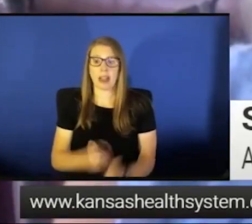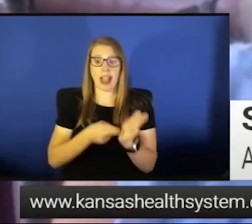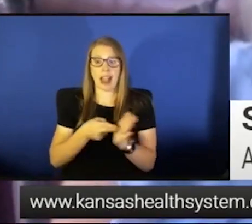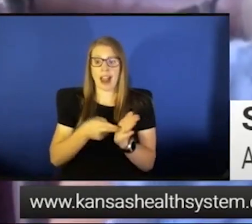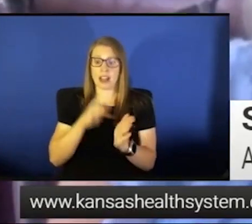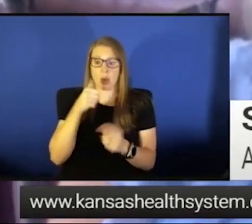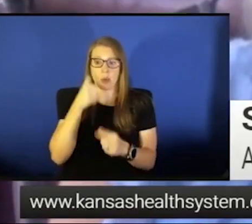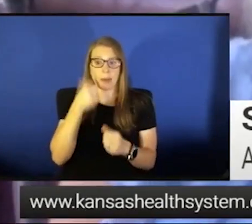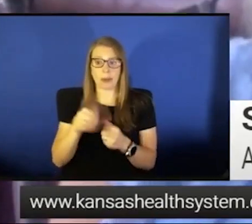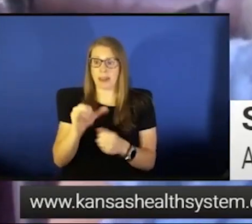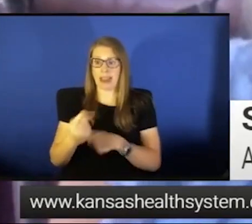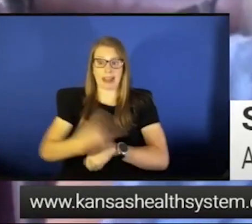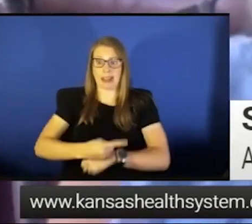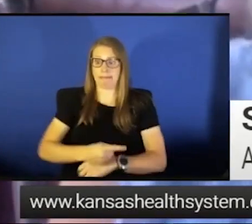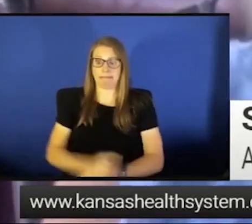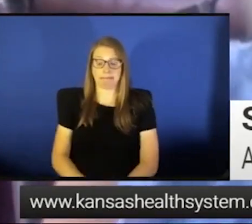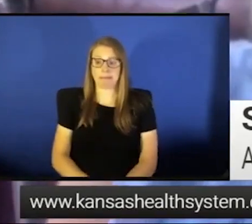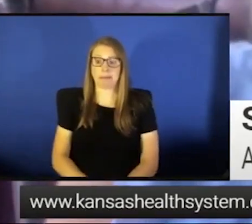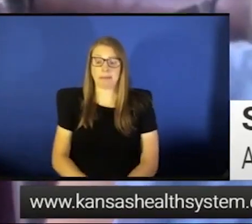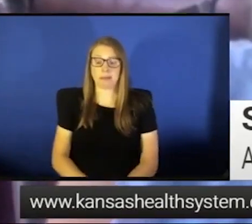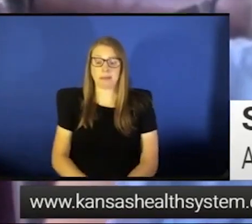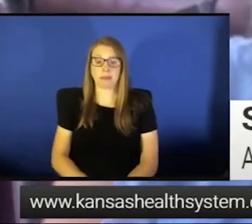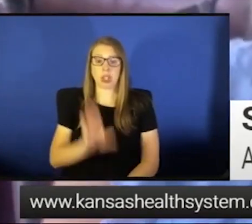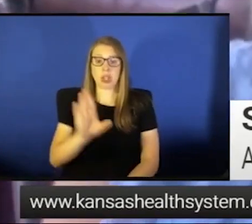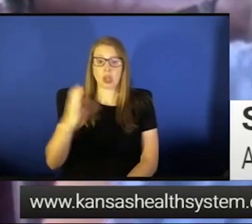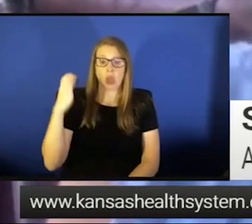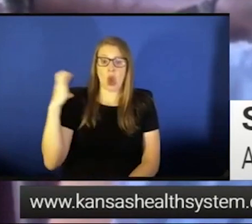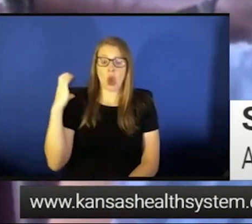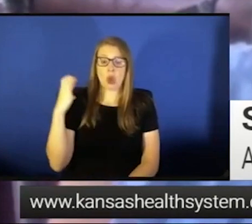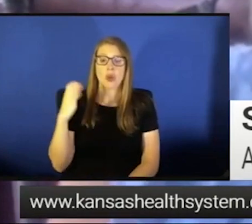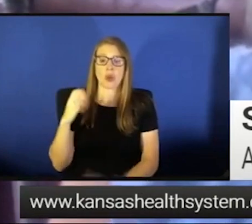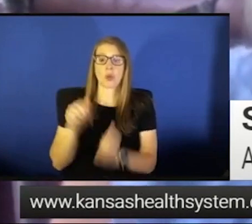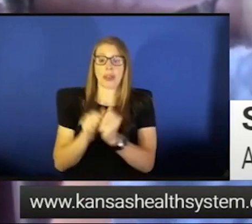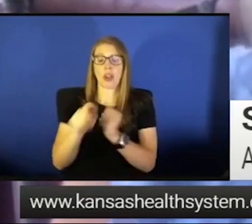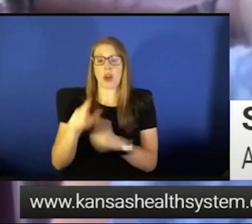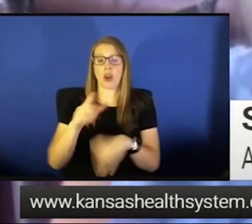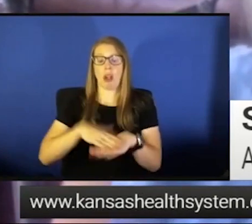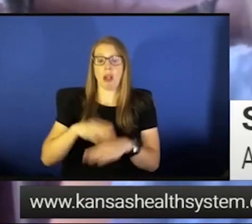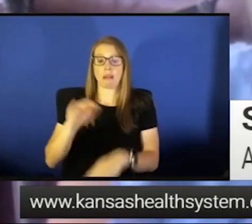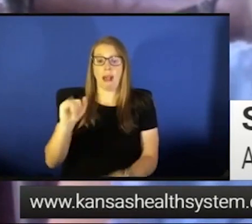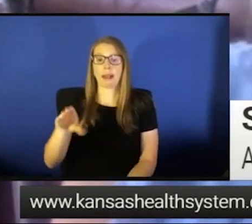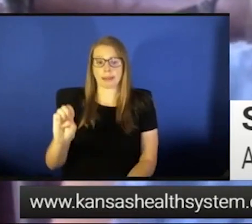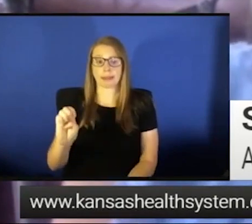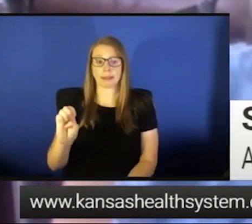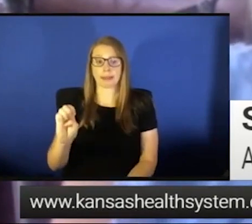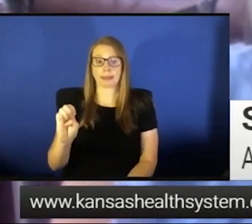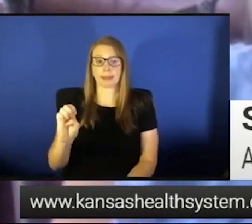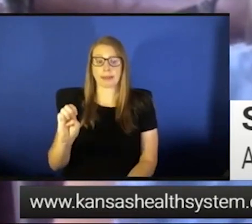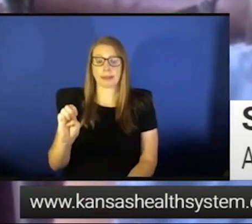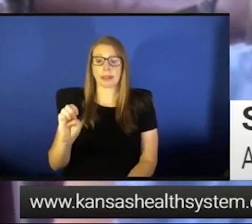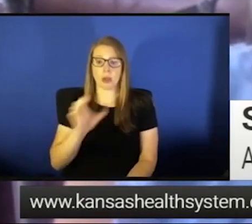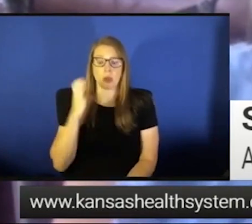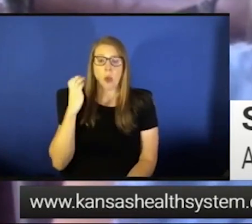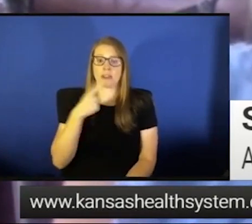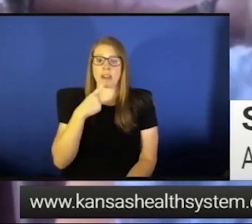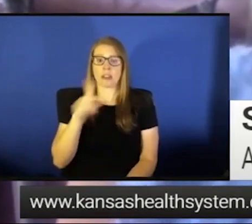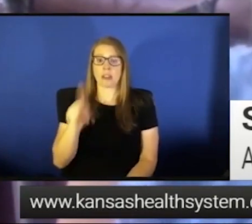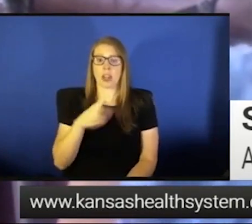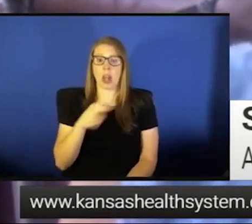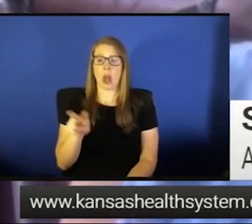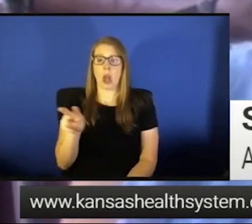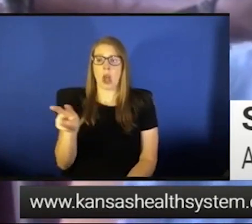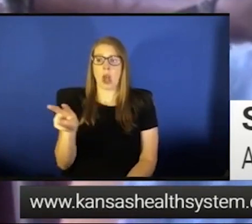remember that day. No, her coach was with her on the ice, and her coach said that she just looked over and she